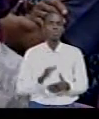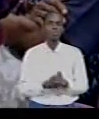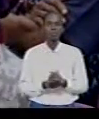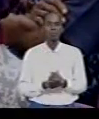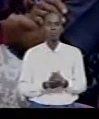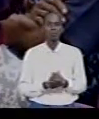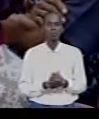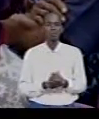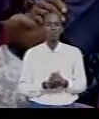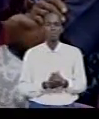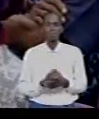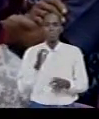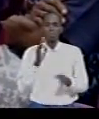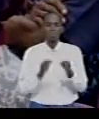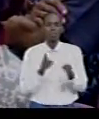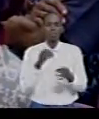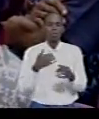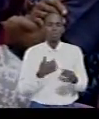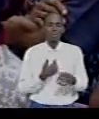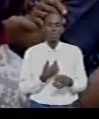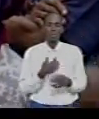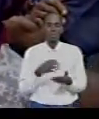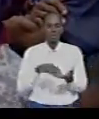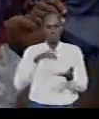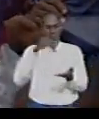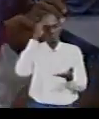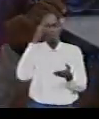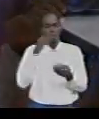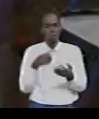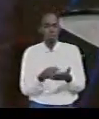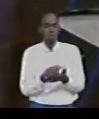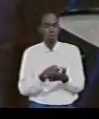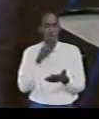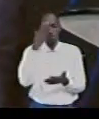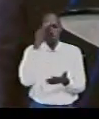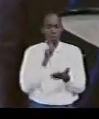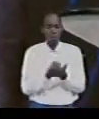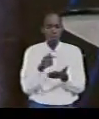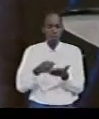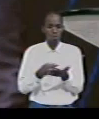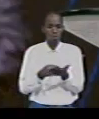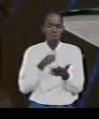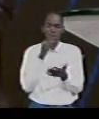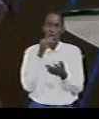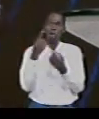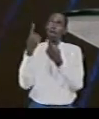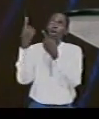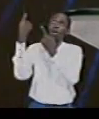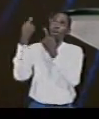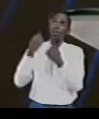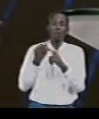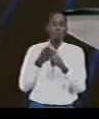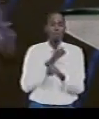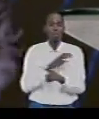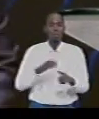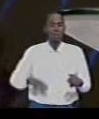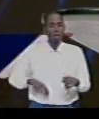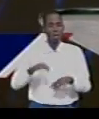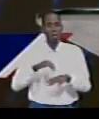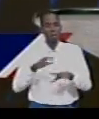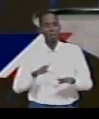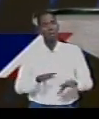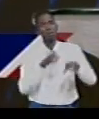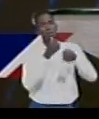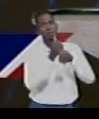know, if you've tasted the gospel, and if you know the gospel is coming from Christ at Calvary, if you know that is the